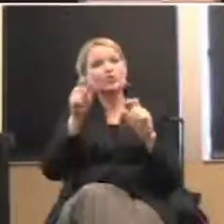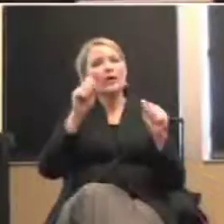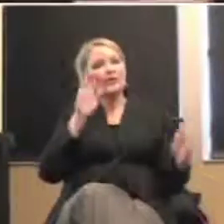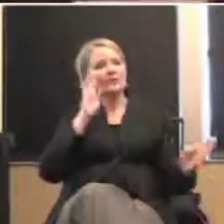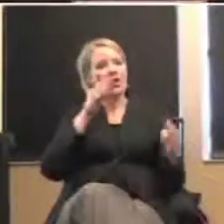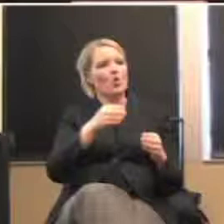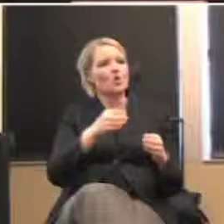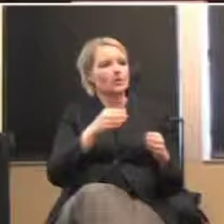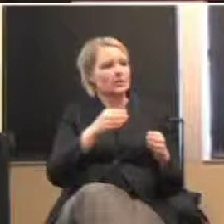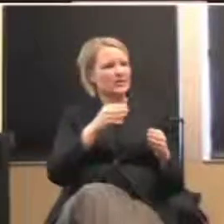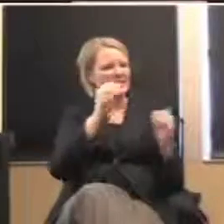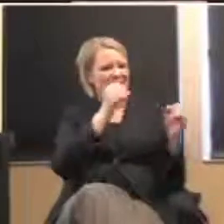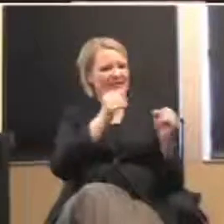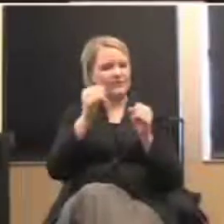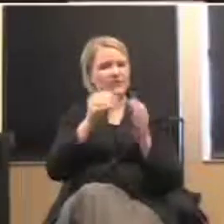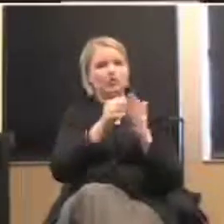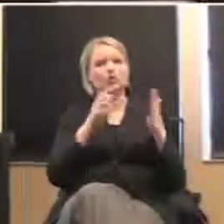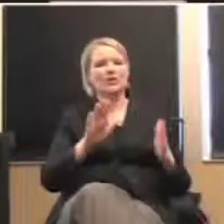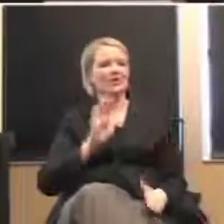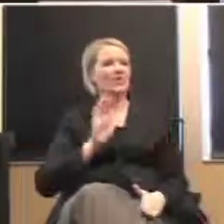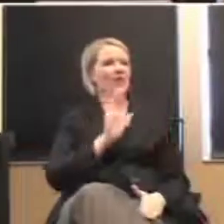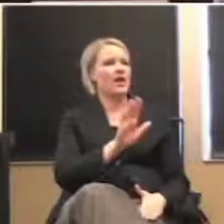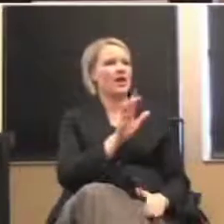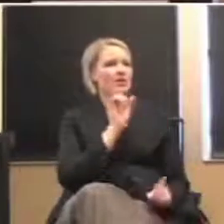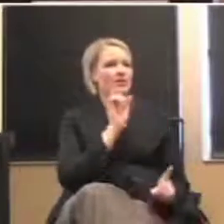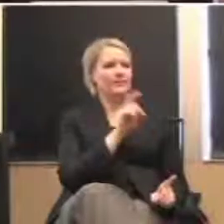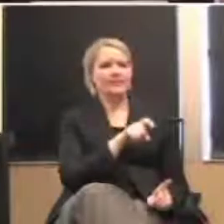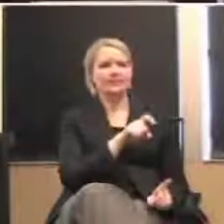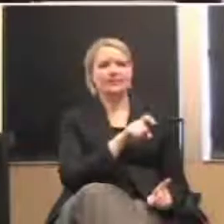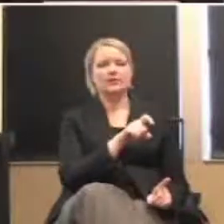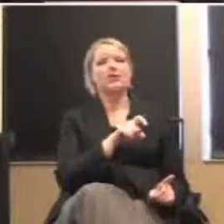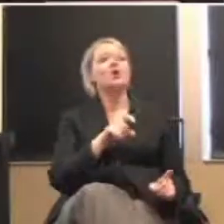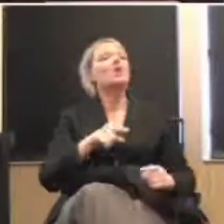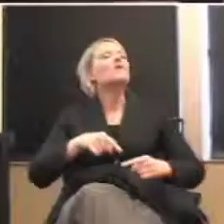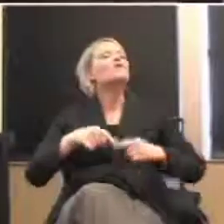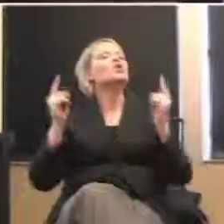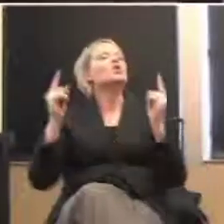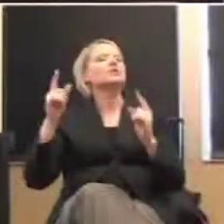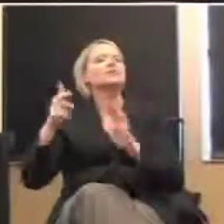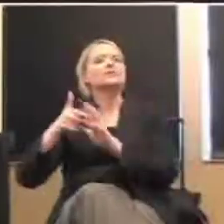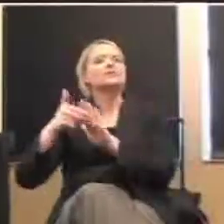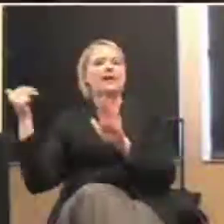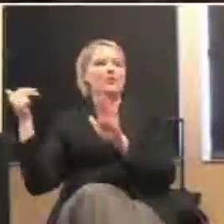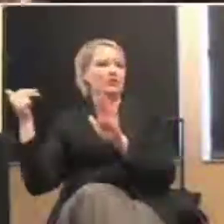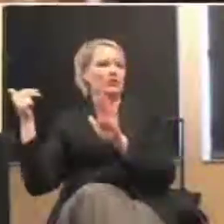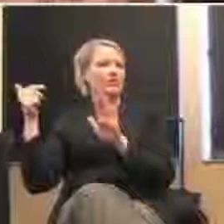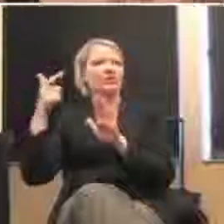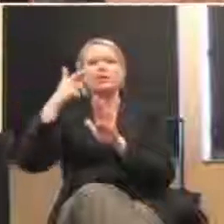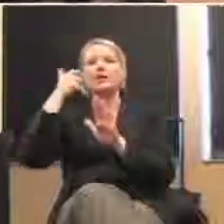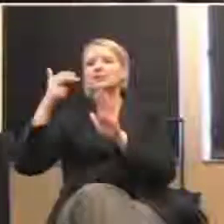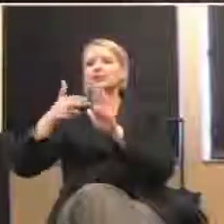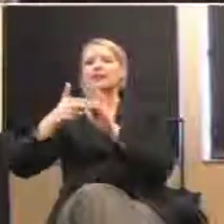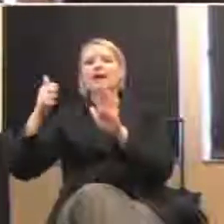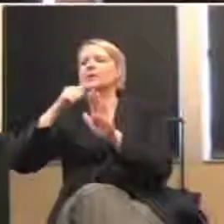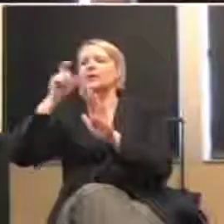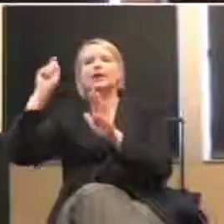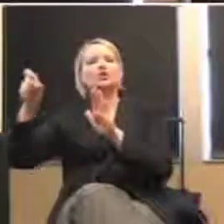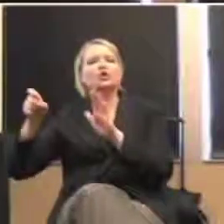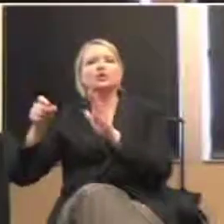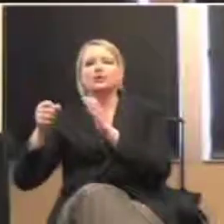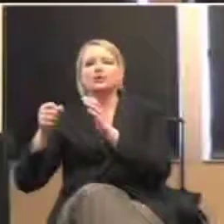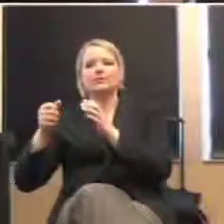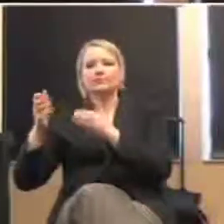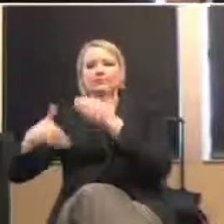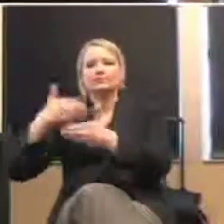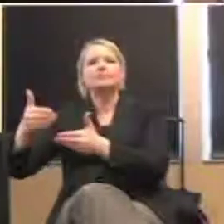focusing in on individual student needs is Versus really where a we label. need to go. Versus Because a label. the label should not drive the services and supports that